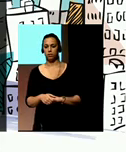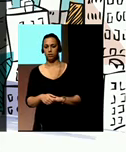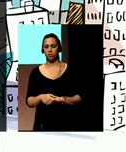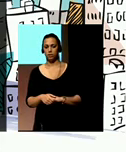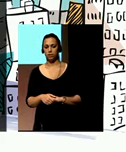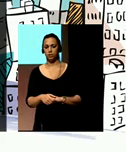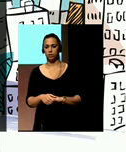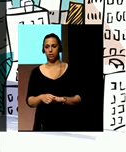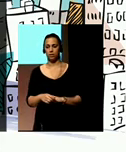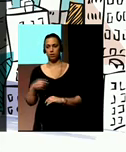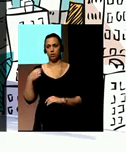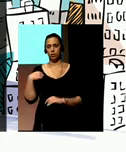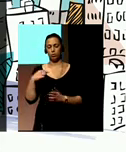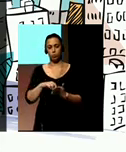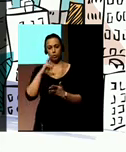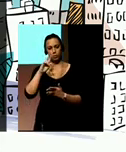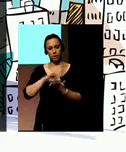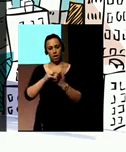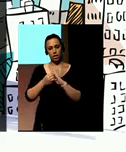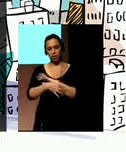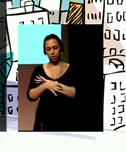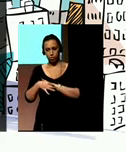is, from the point of view of